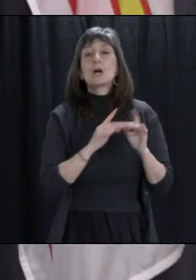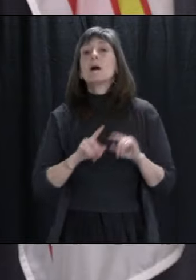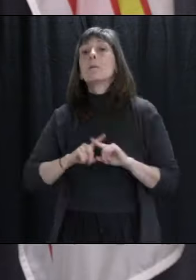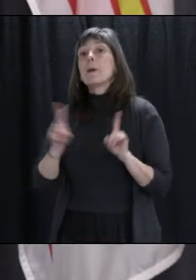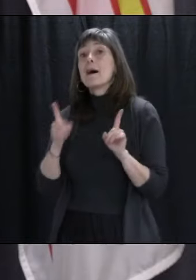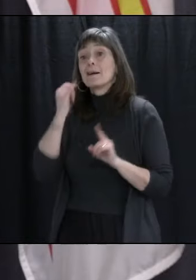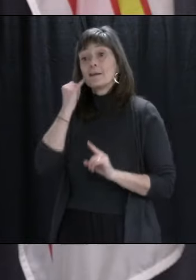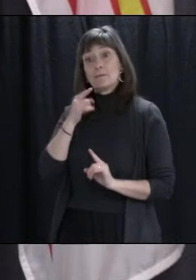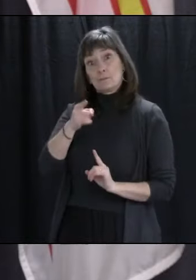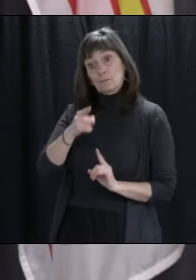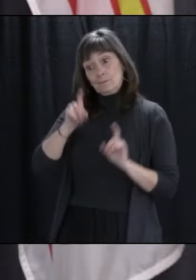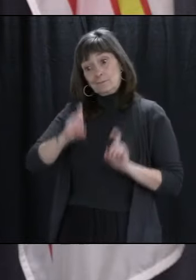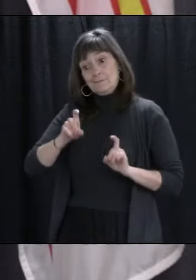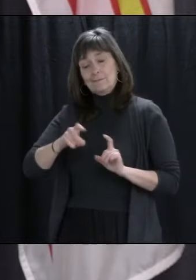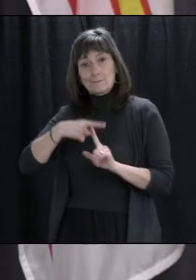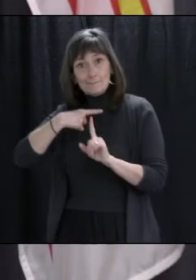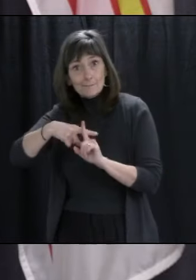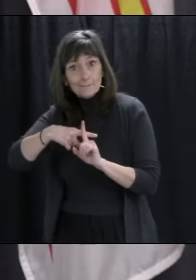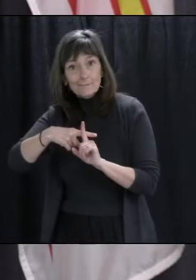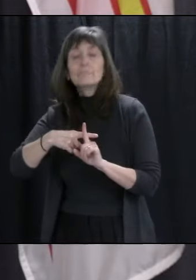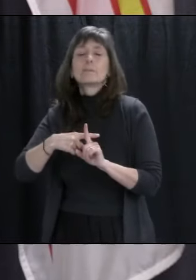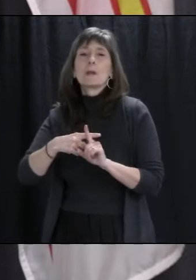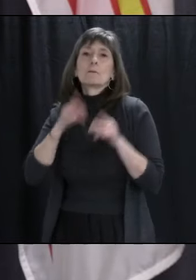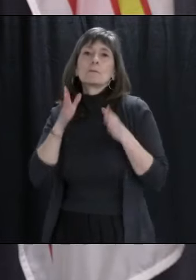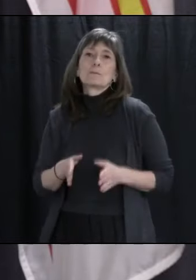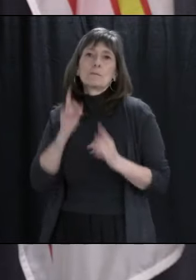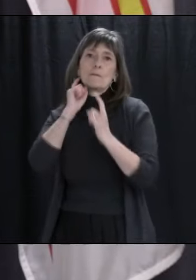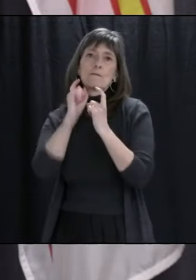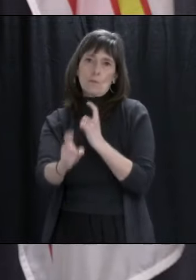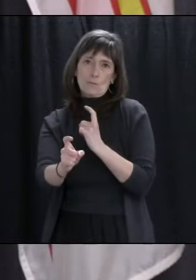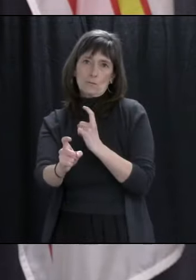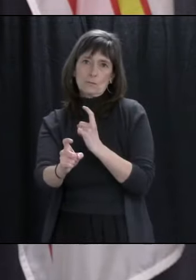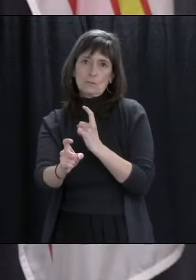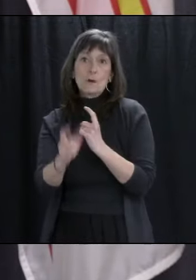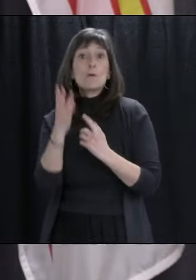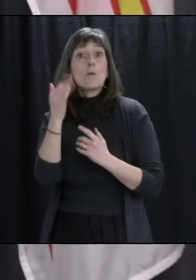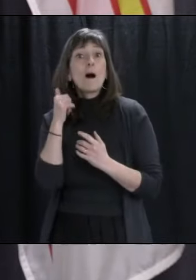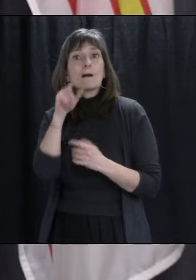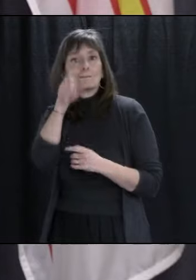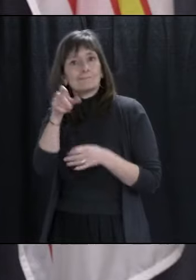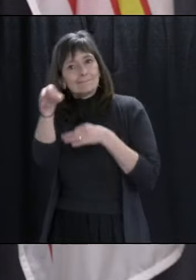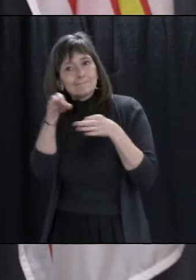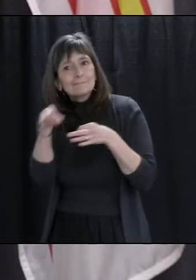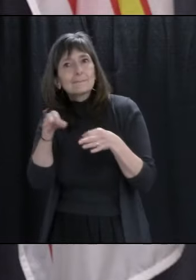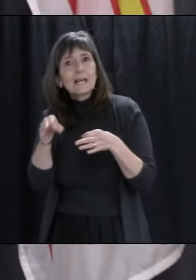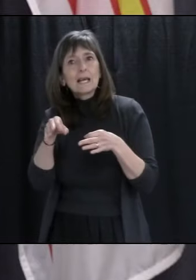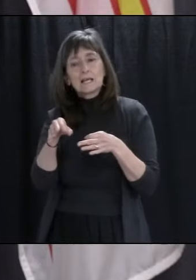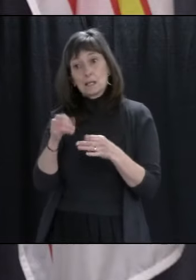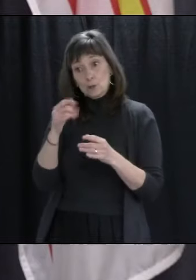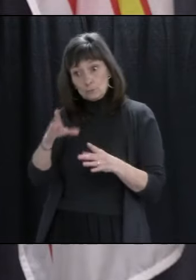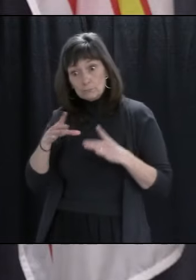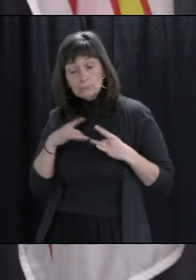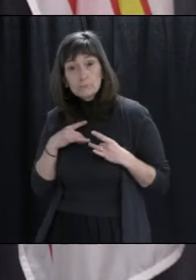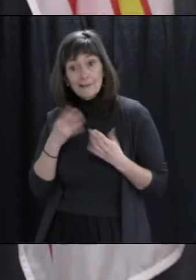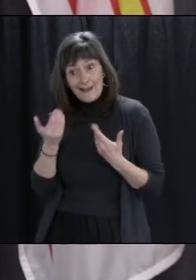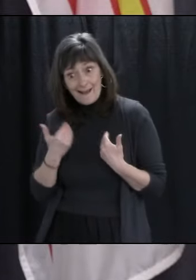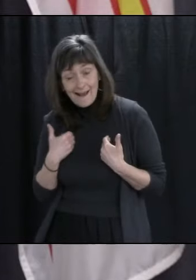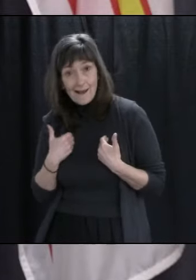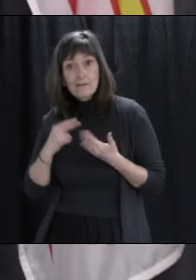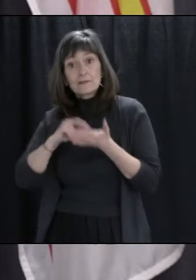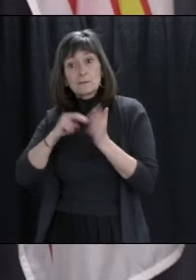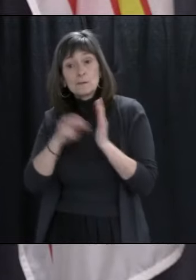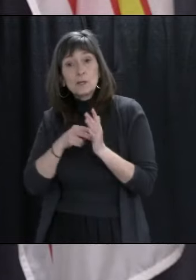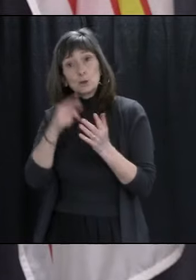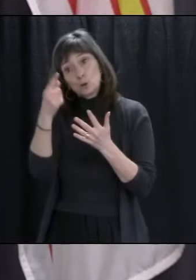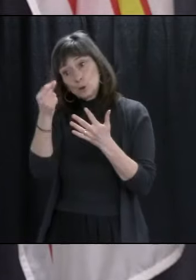medical guidance that you need on how to treat COVID-19 at home, contain its spread, and if and when to seek further medical